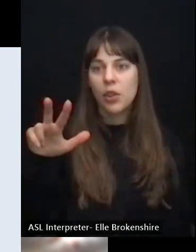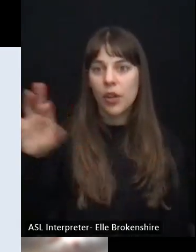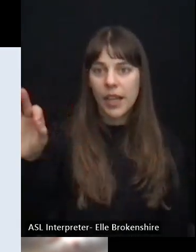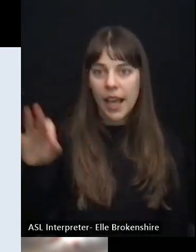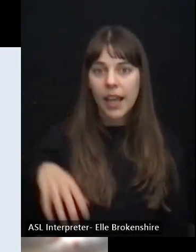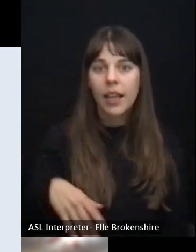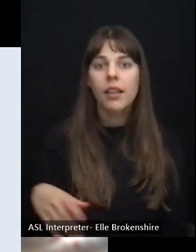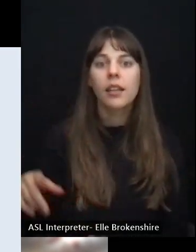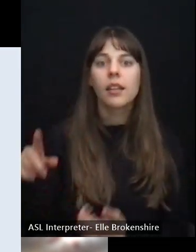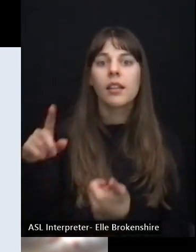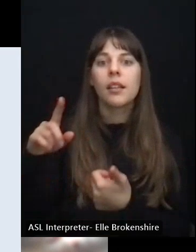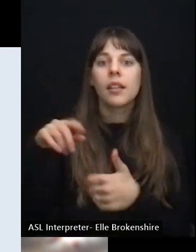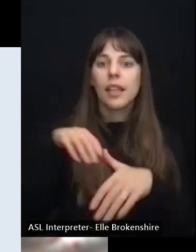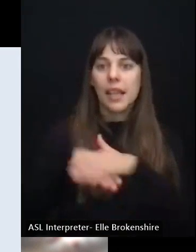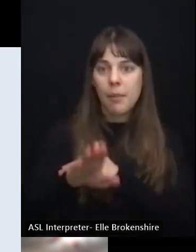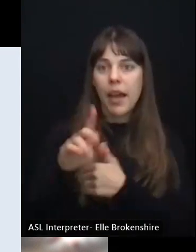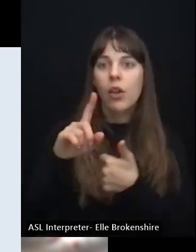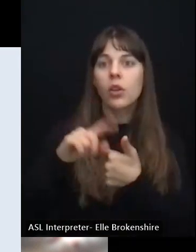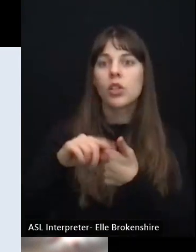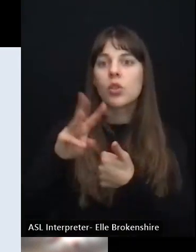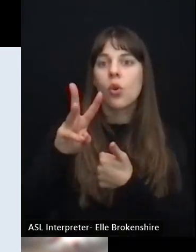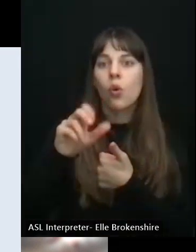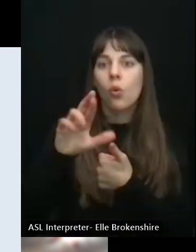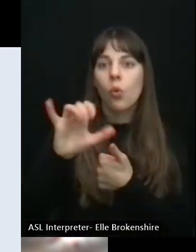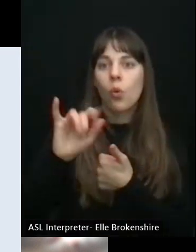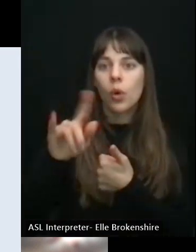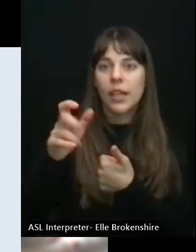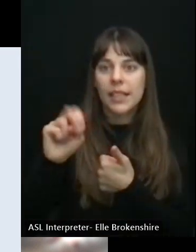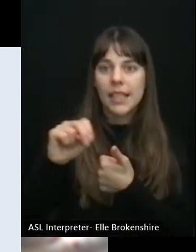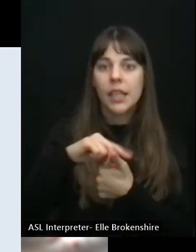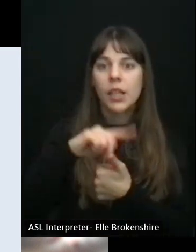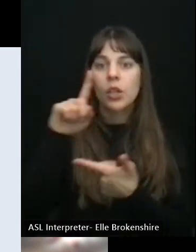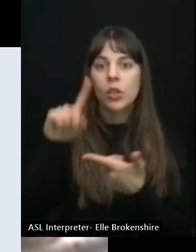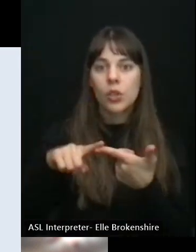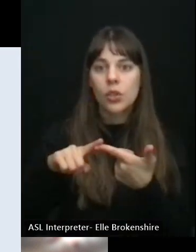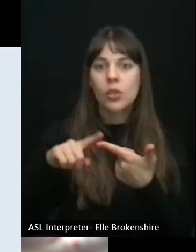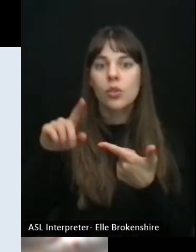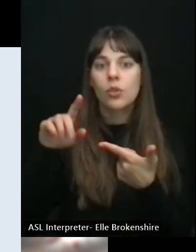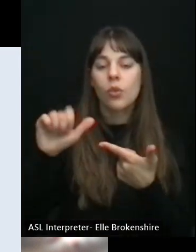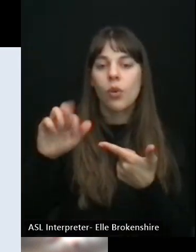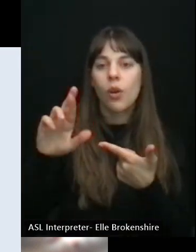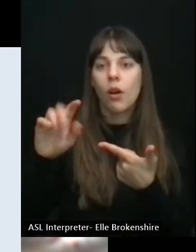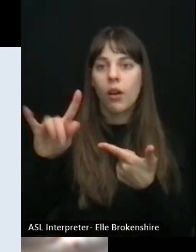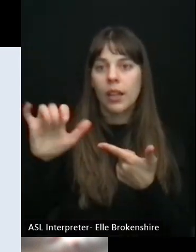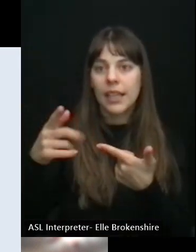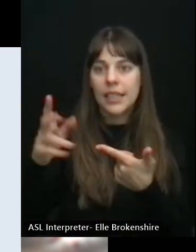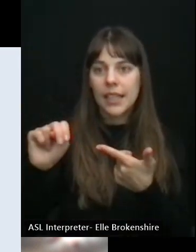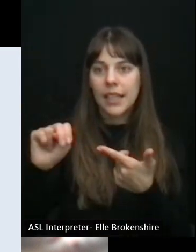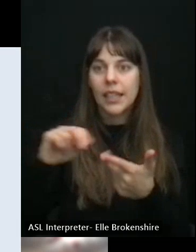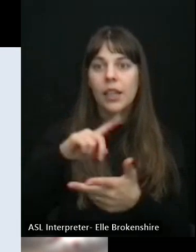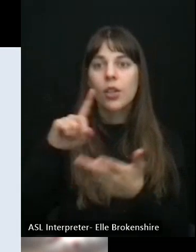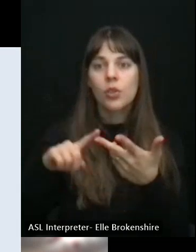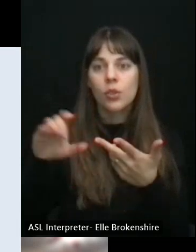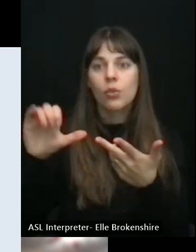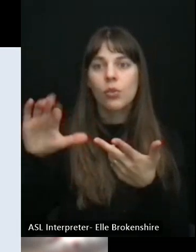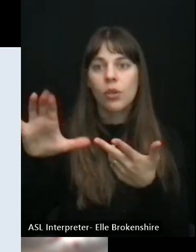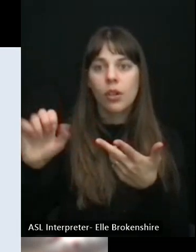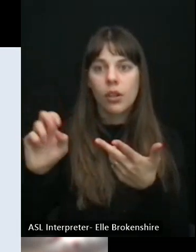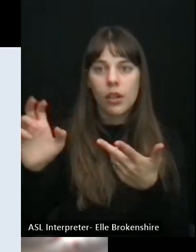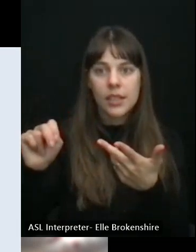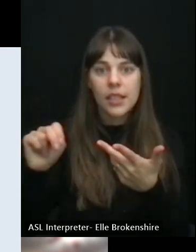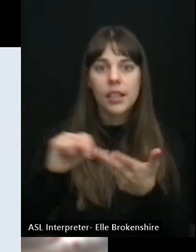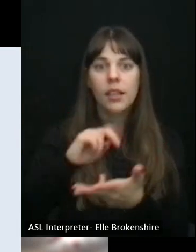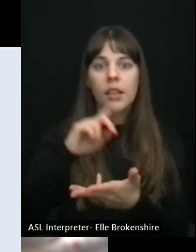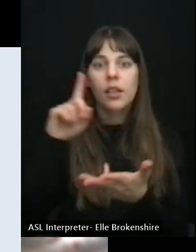routing. And the outbound will be from Smithfield to Carson to the Wabash Tunnel, to